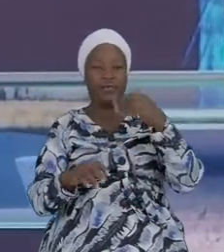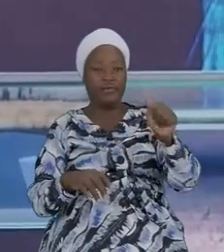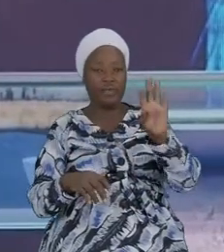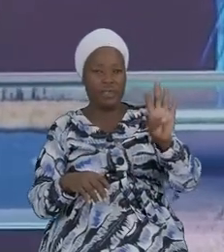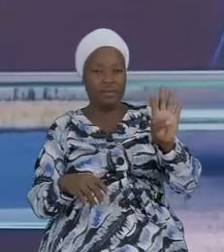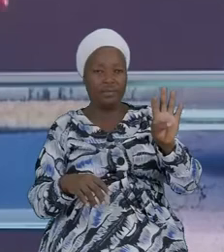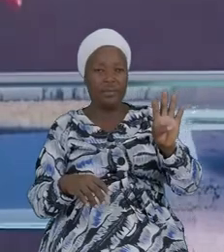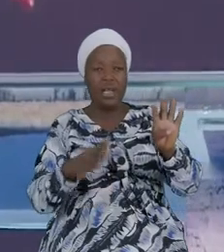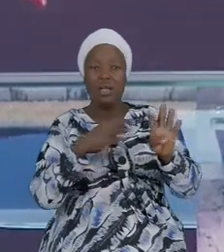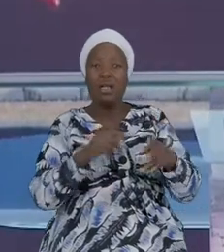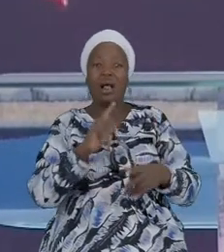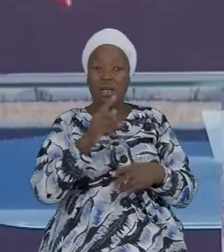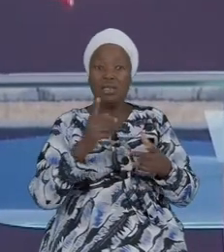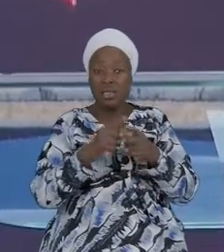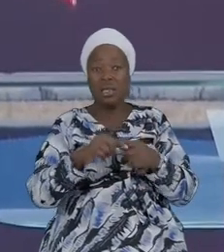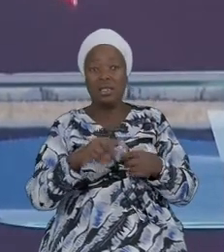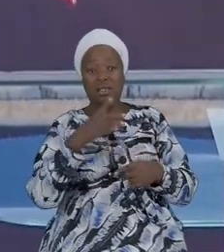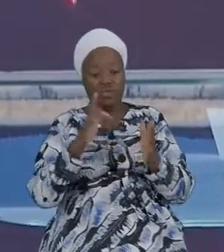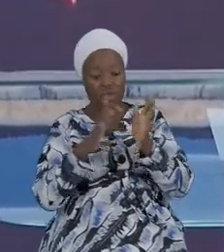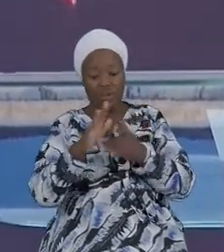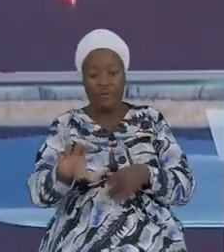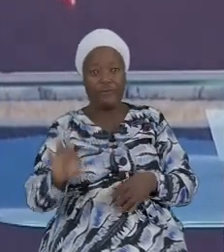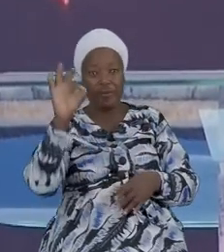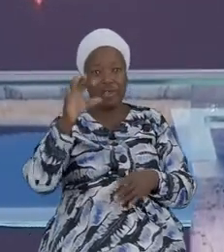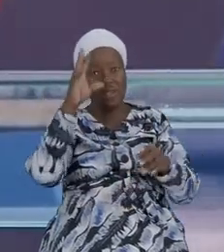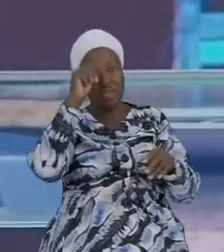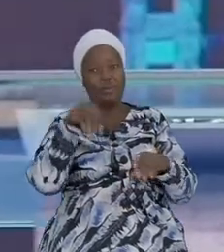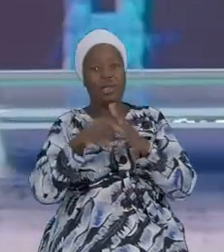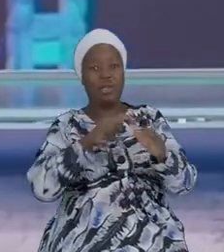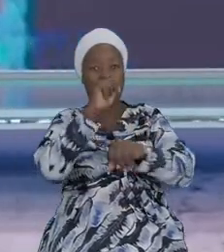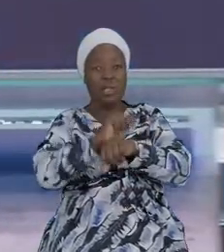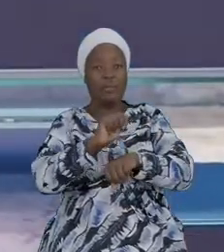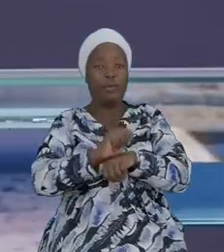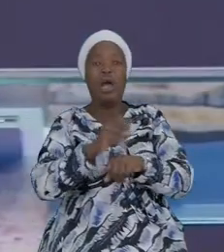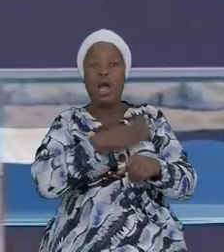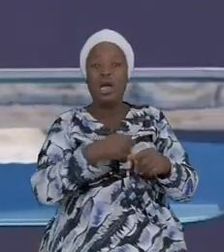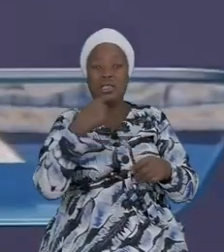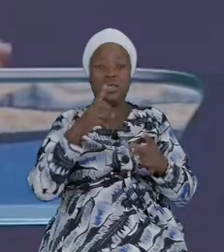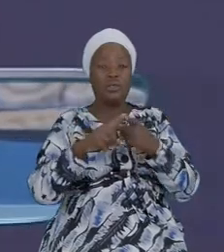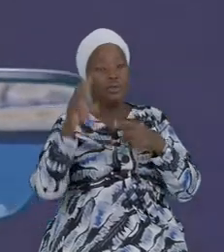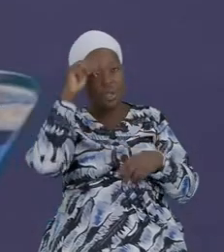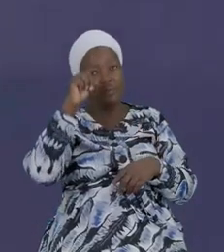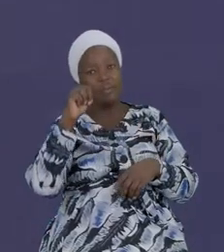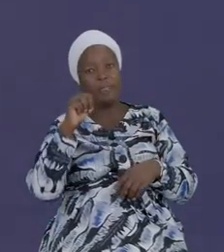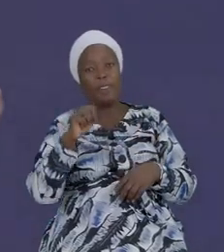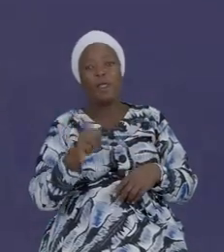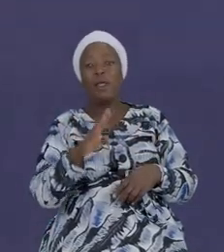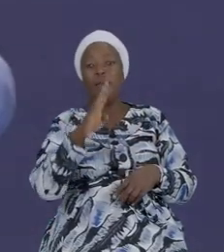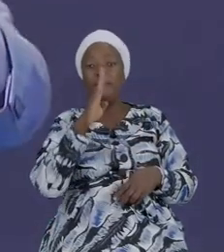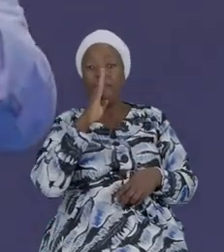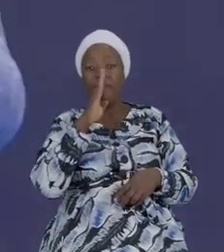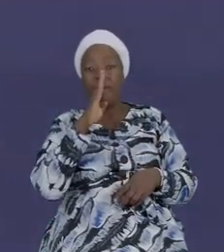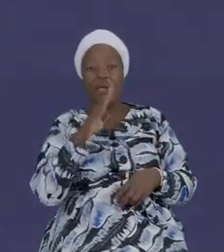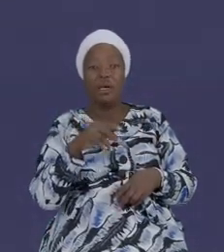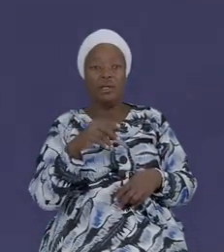14, afterward, Jesus findeth him in the temple and said unto him,